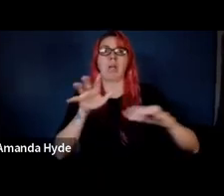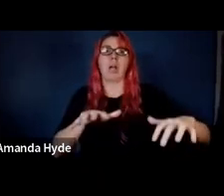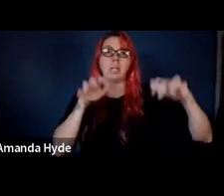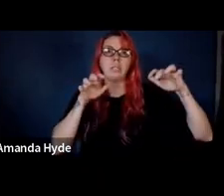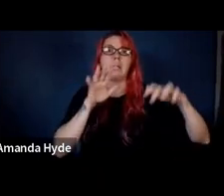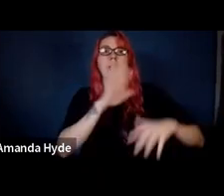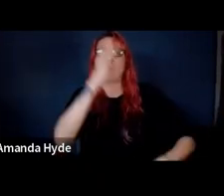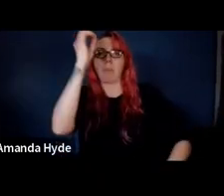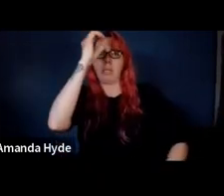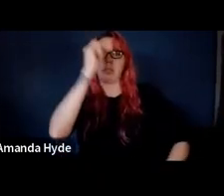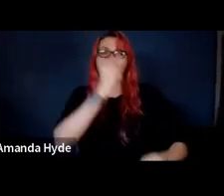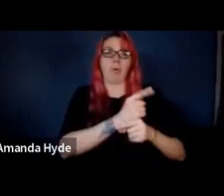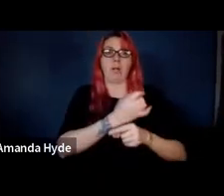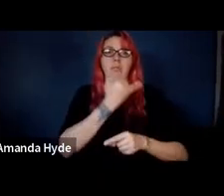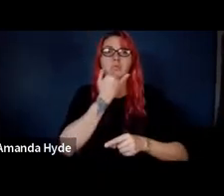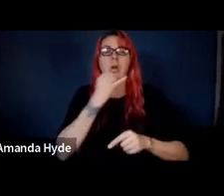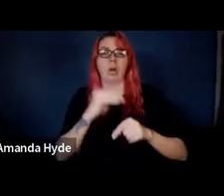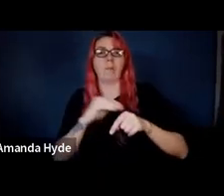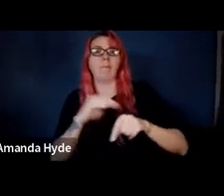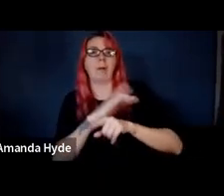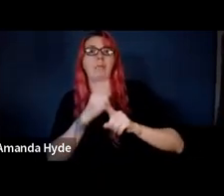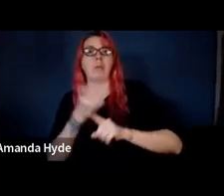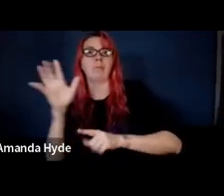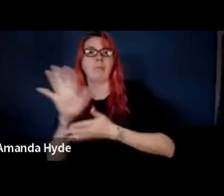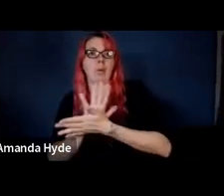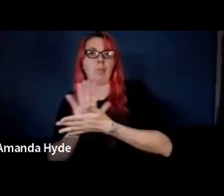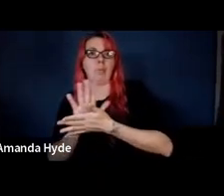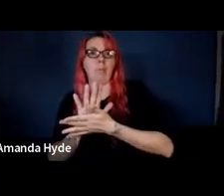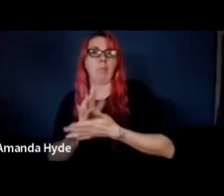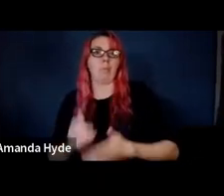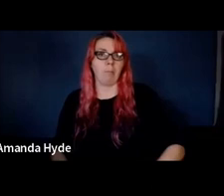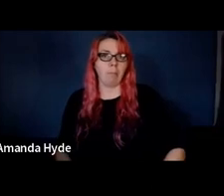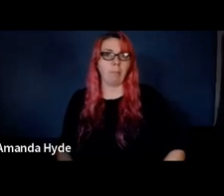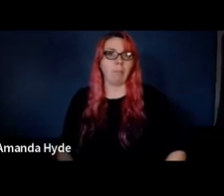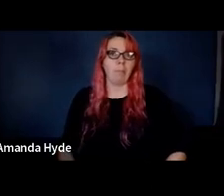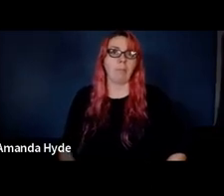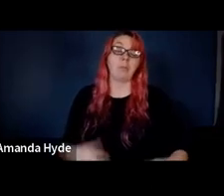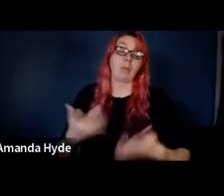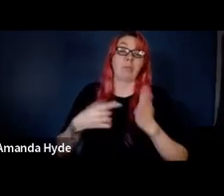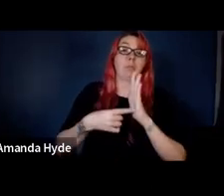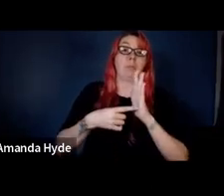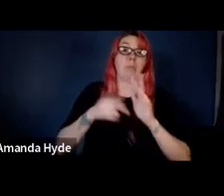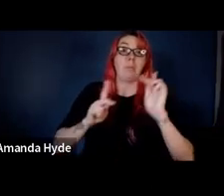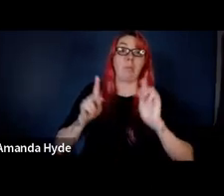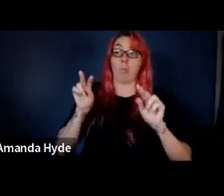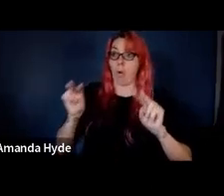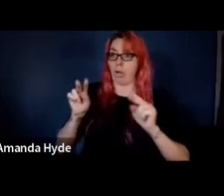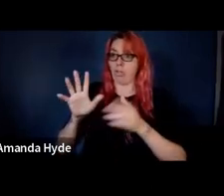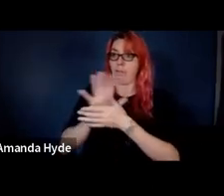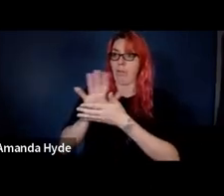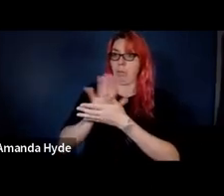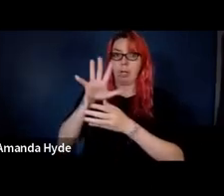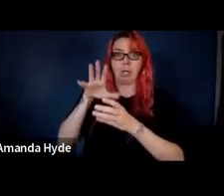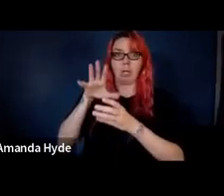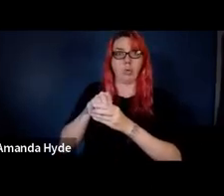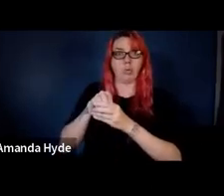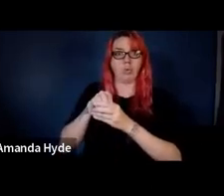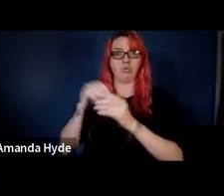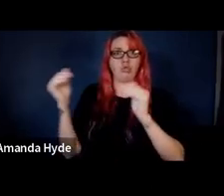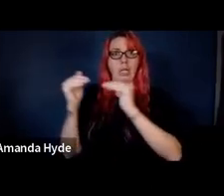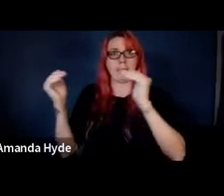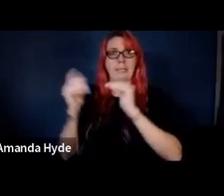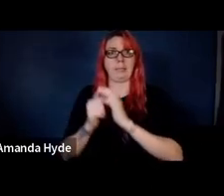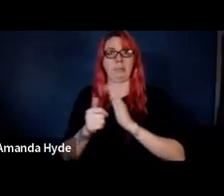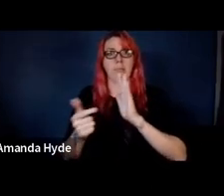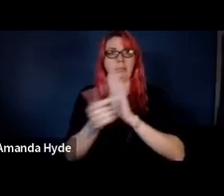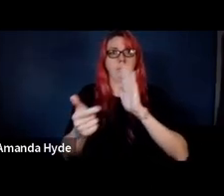sense is created. So people watch a film about crime and justice and they form their ideas about what is good and